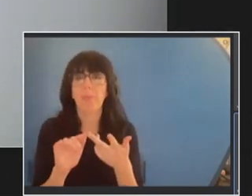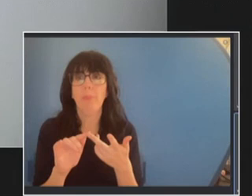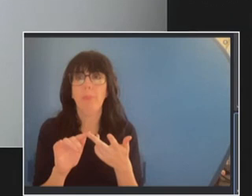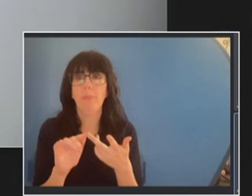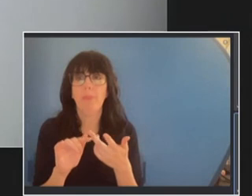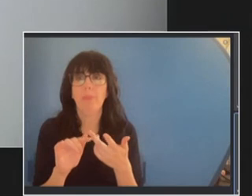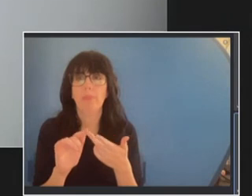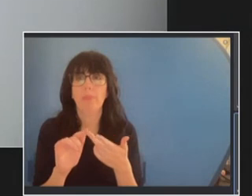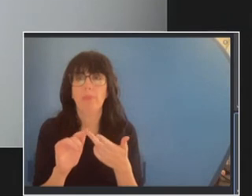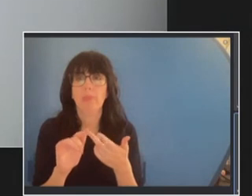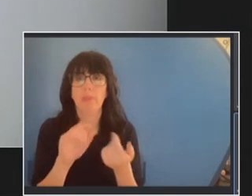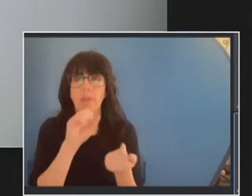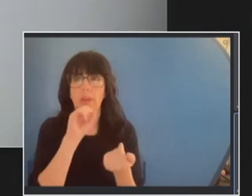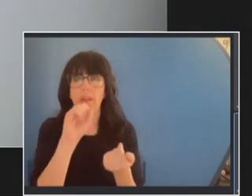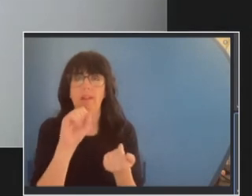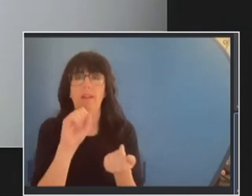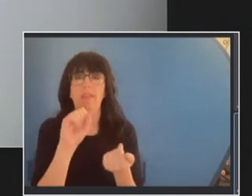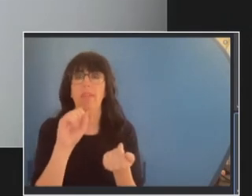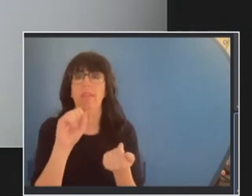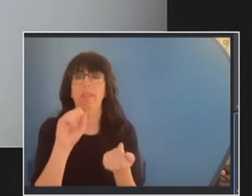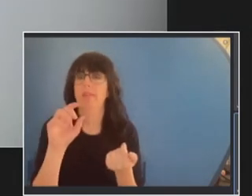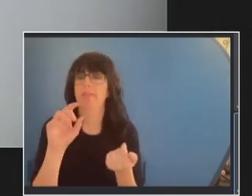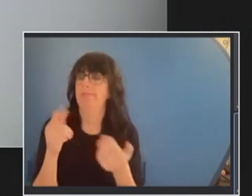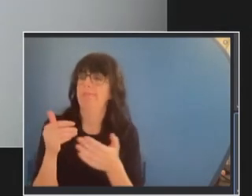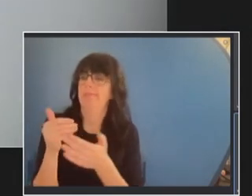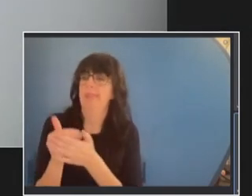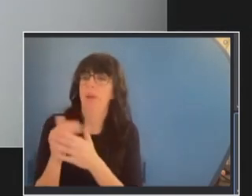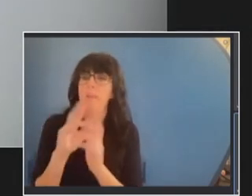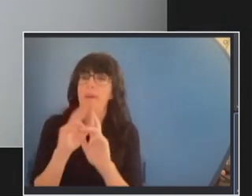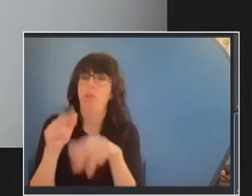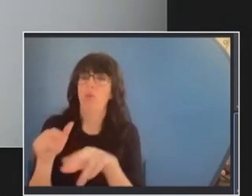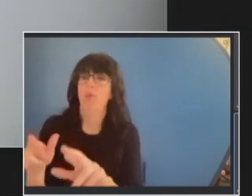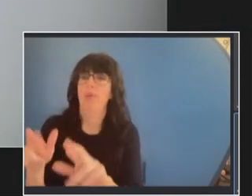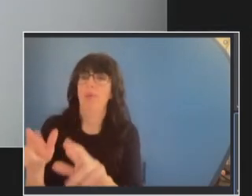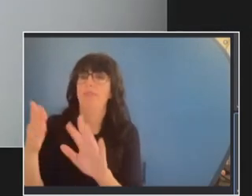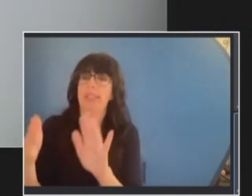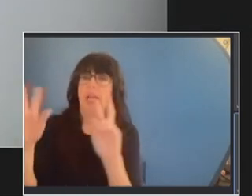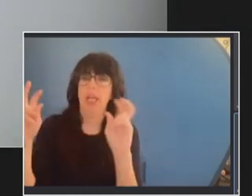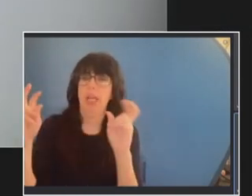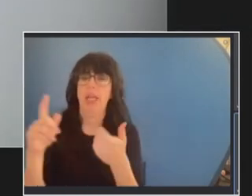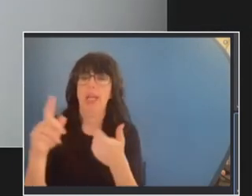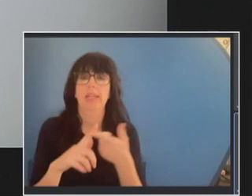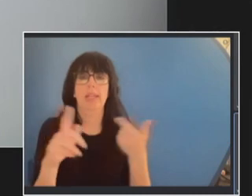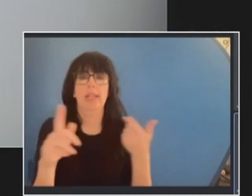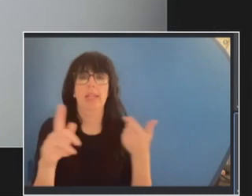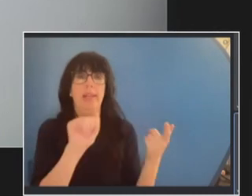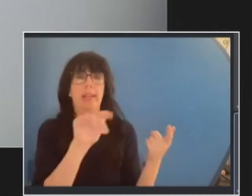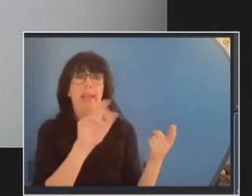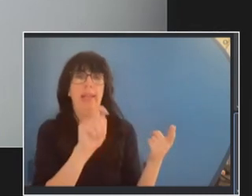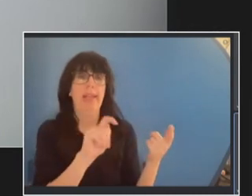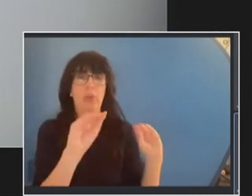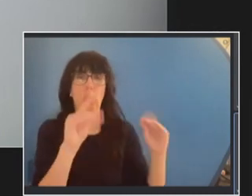Down by the Riverside, as well as ain't Gonna Let Nobody Turn Me Round.